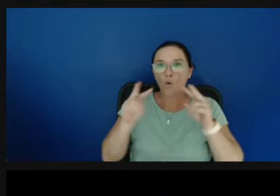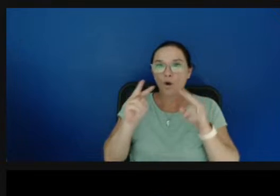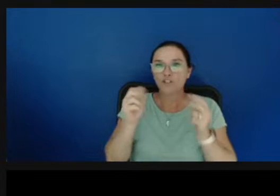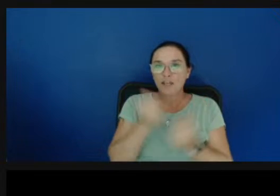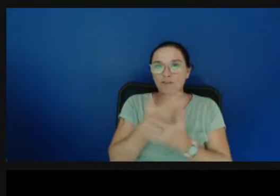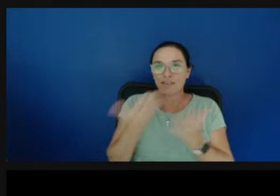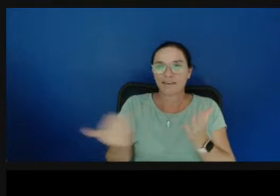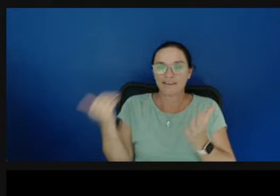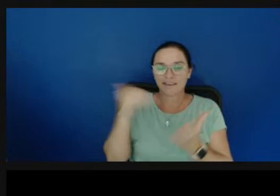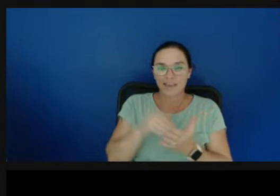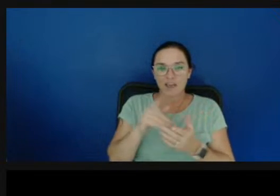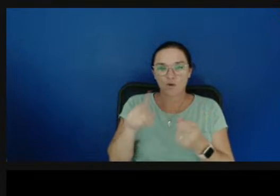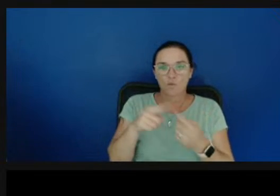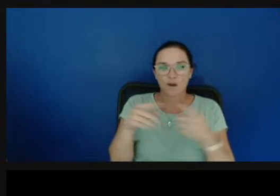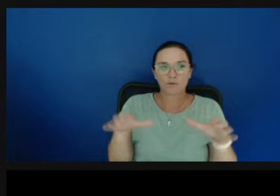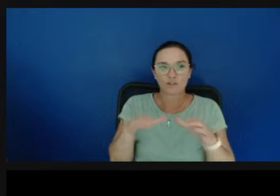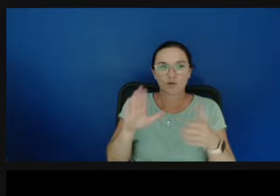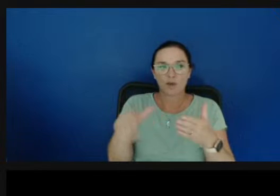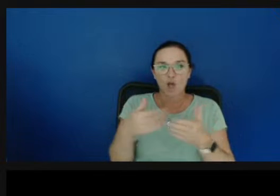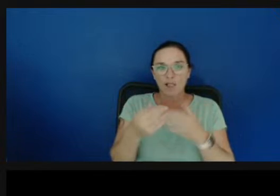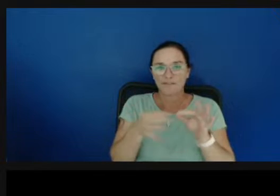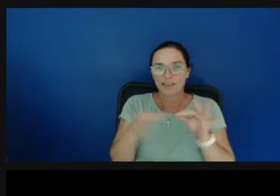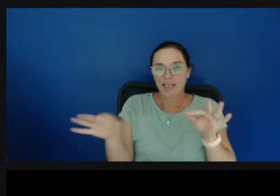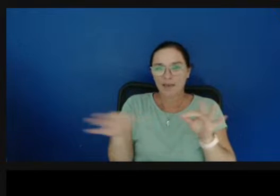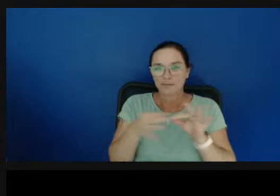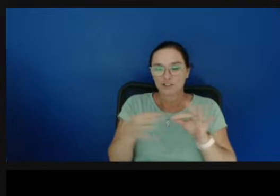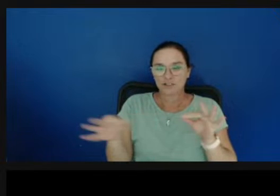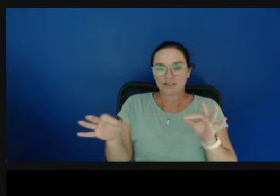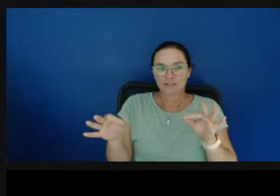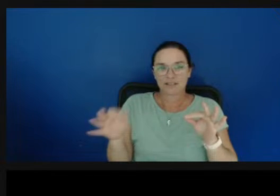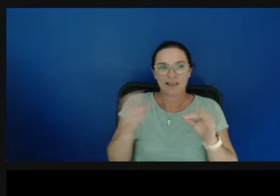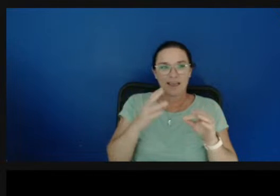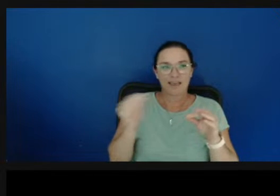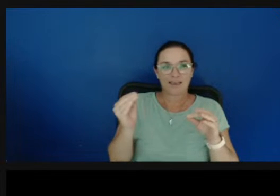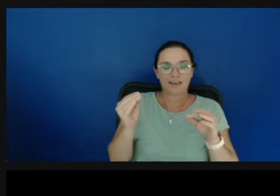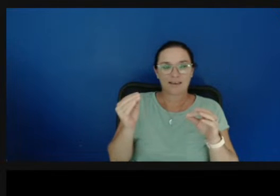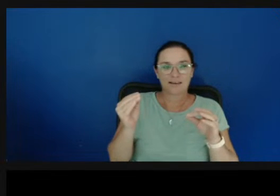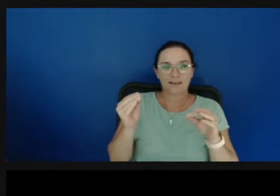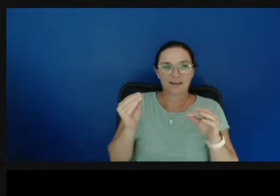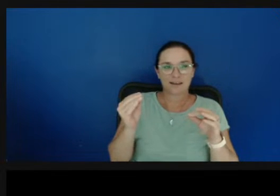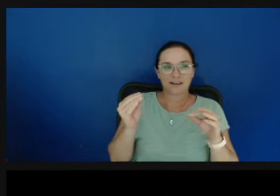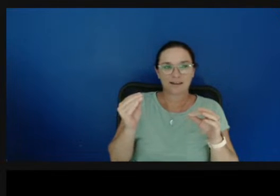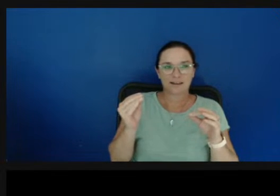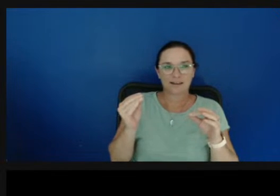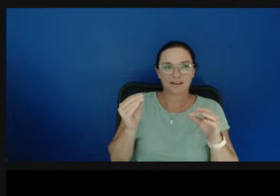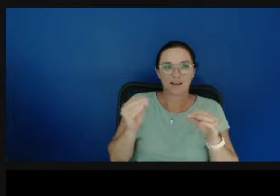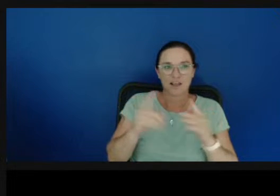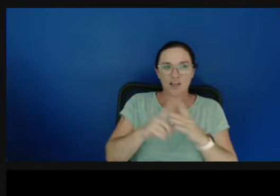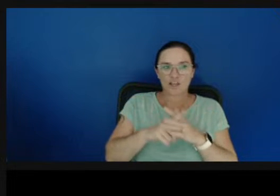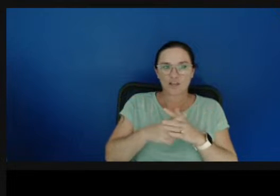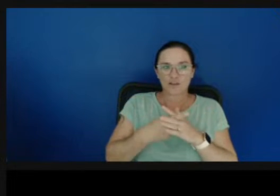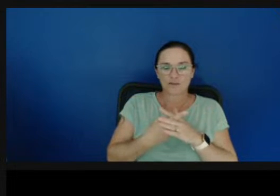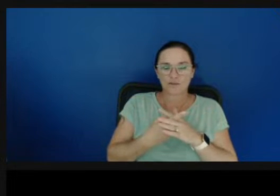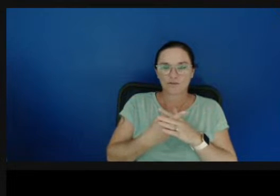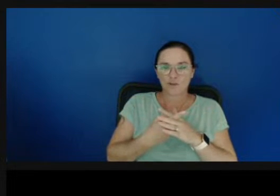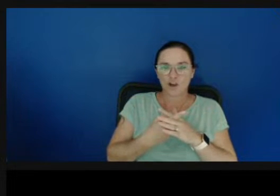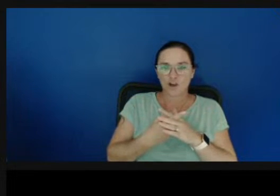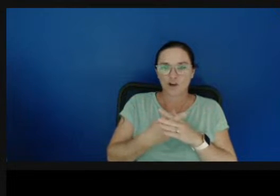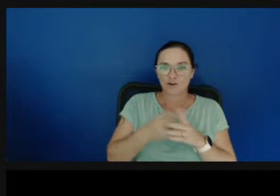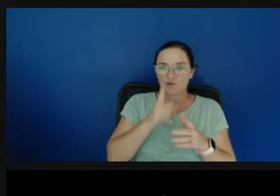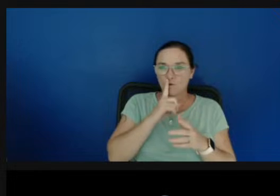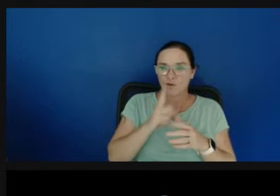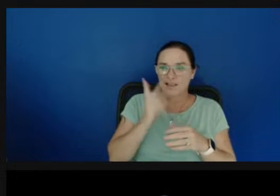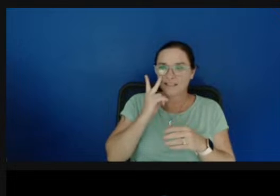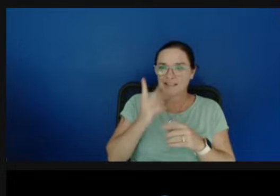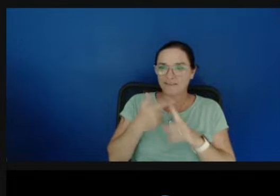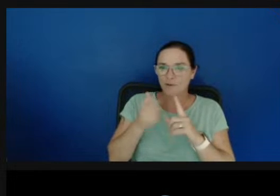was doing all the captions. And it just, you start putting yourself in people's sneakers, or